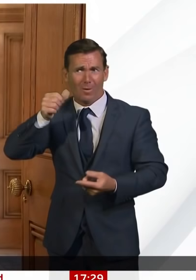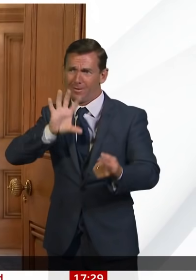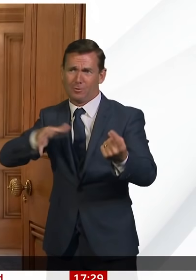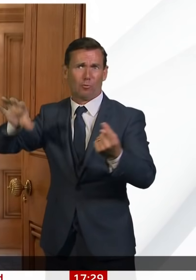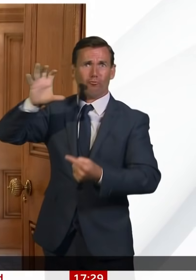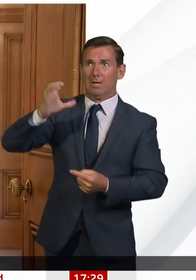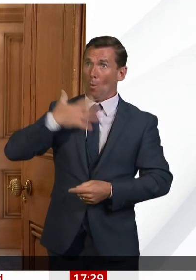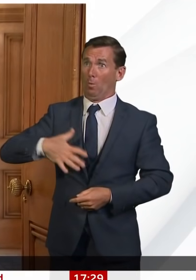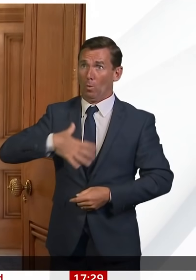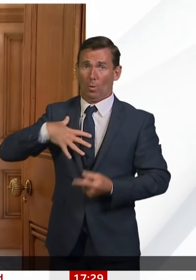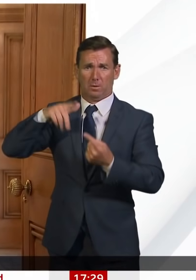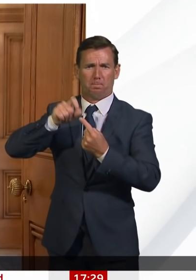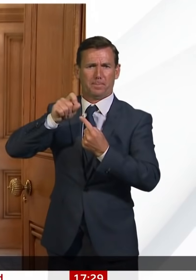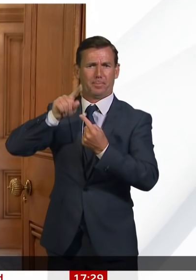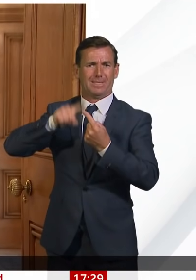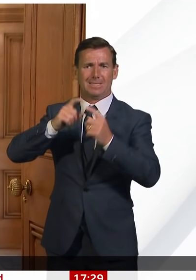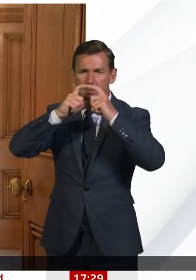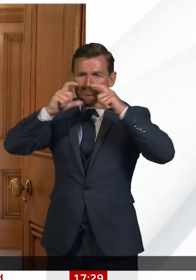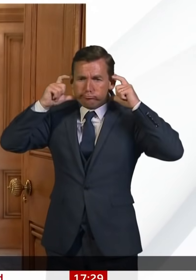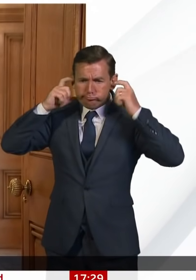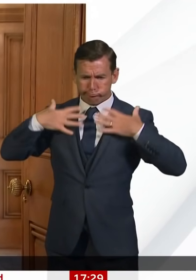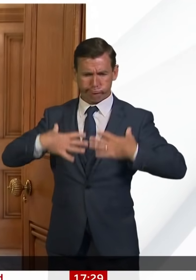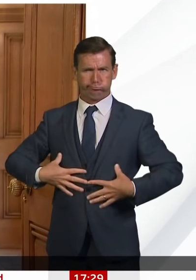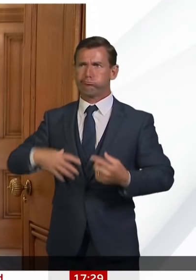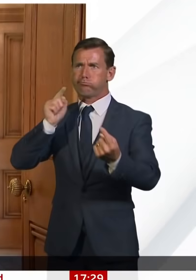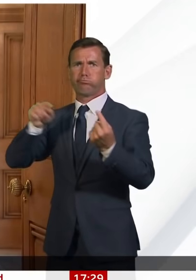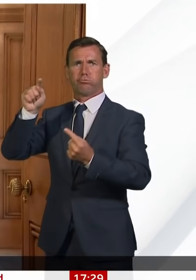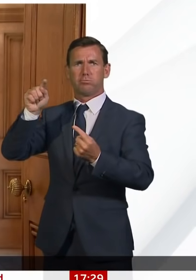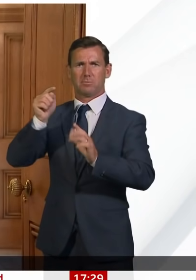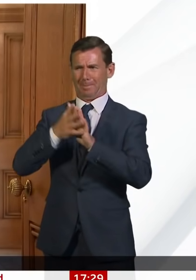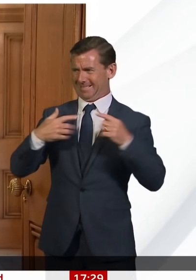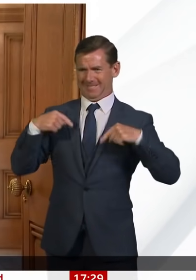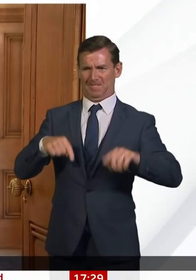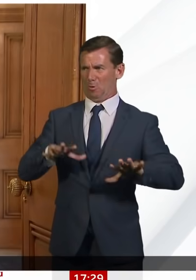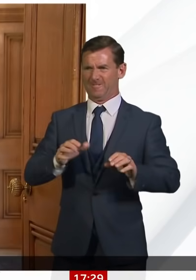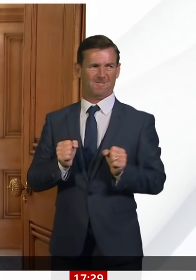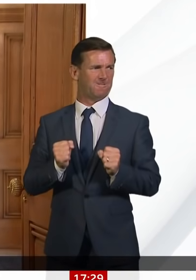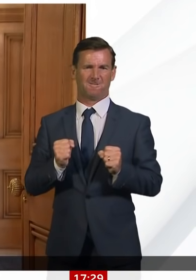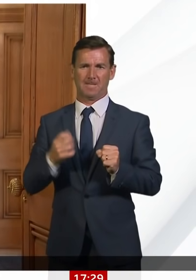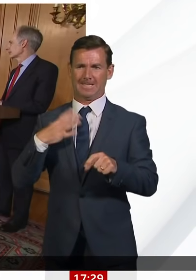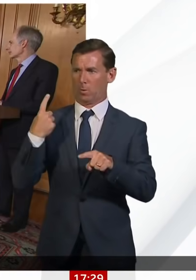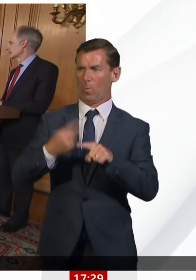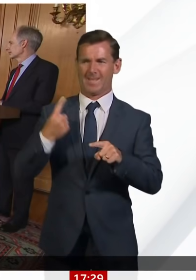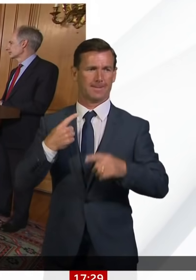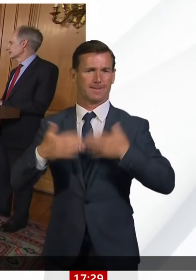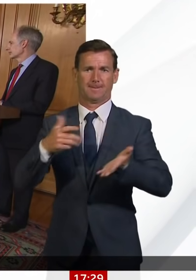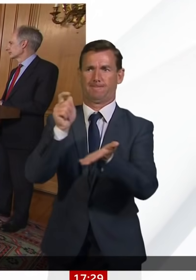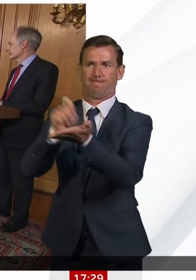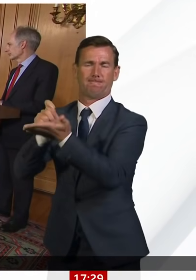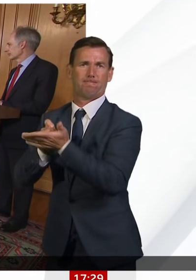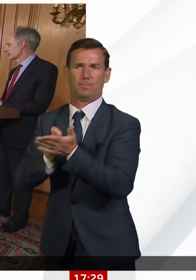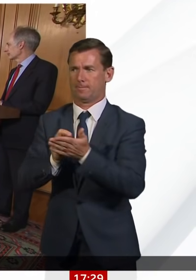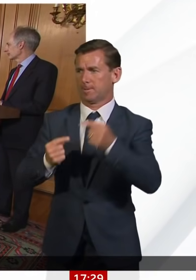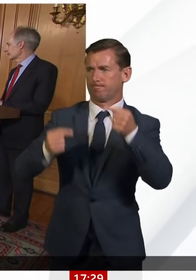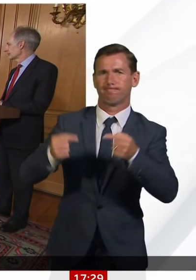supply, and that means that we need to be as nimble as we possibly can, and crucially, as much as possible,